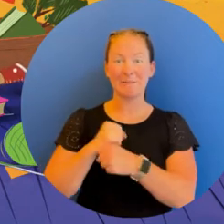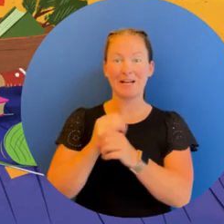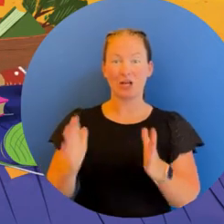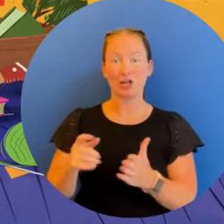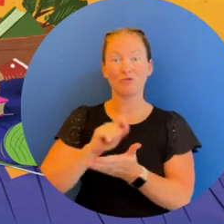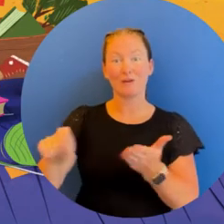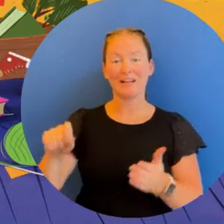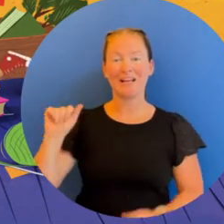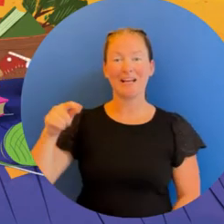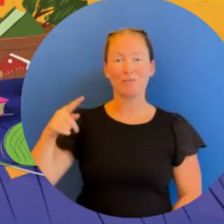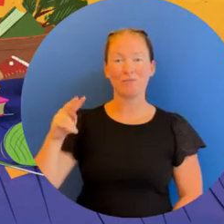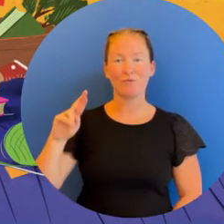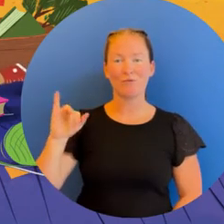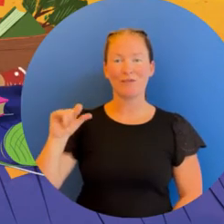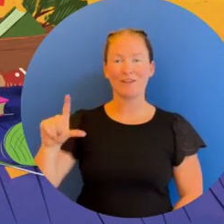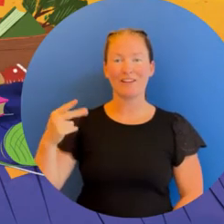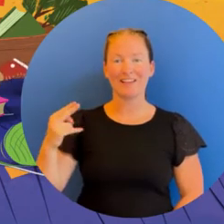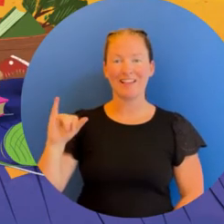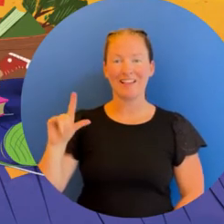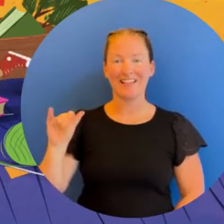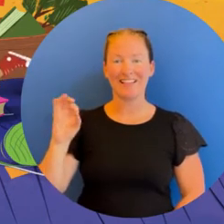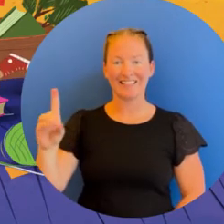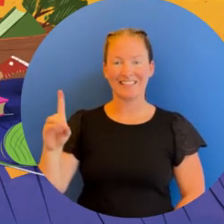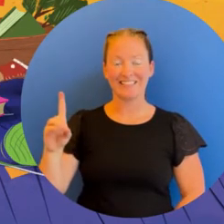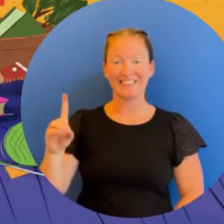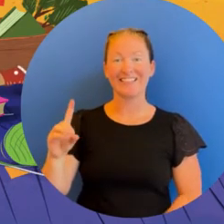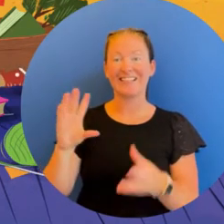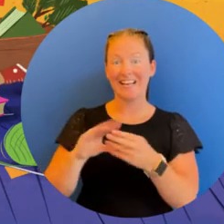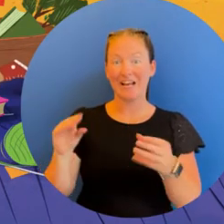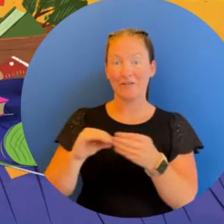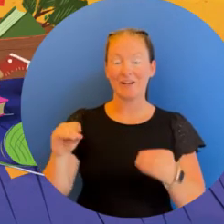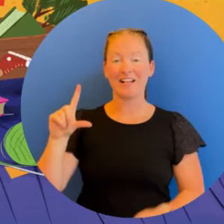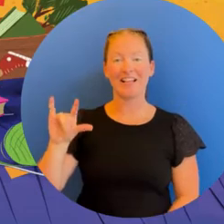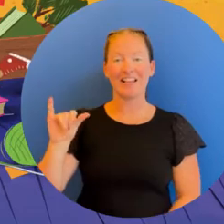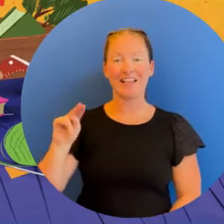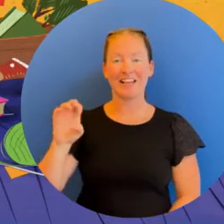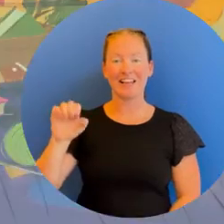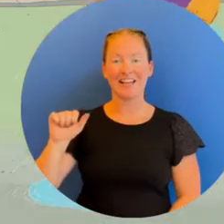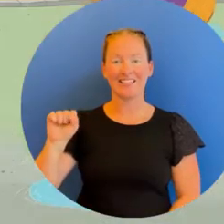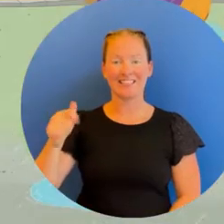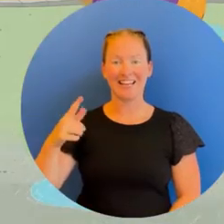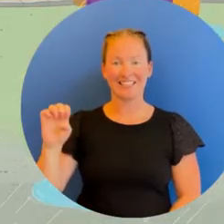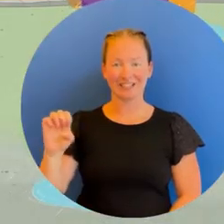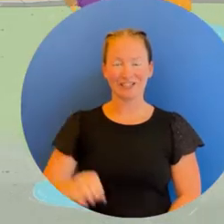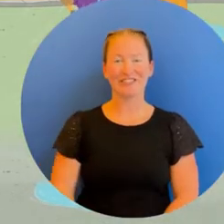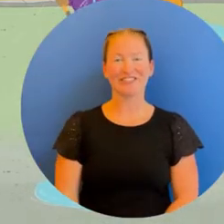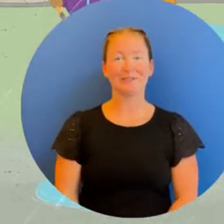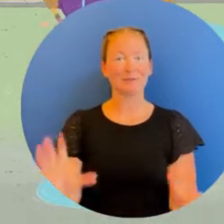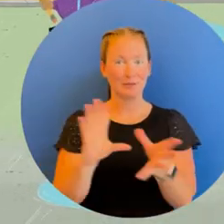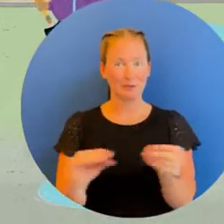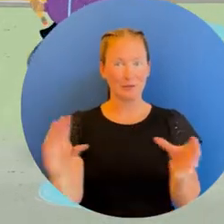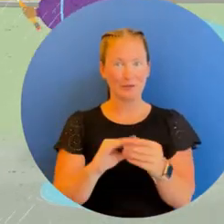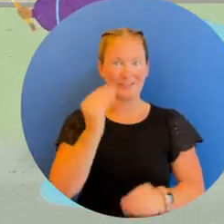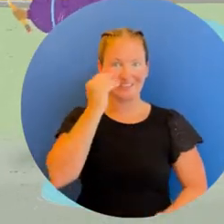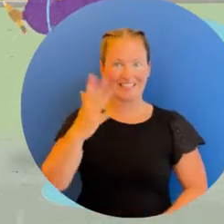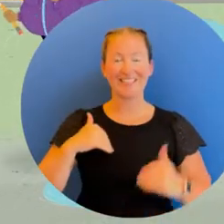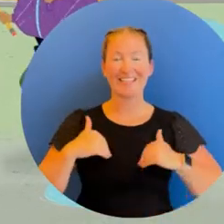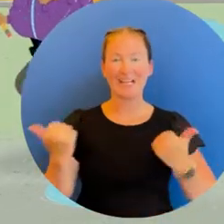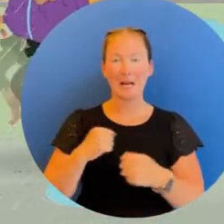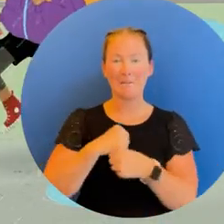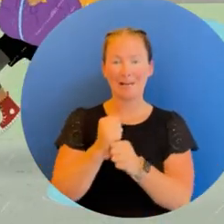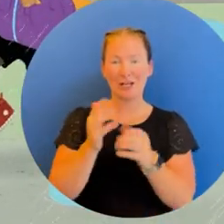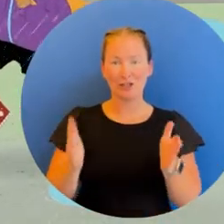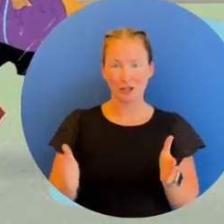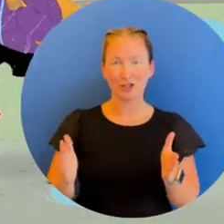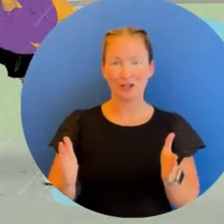the Maker, written by April Hilland, narrated by Linnea Sage. Let me tell you a story